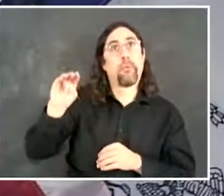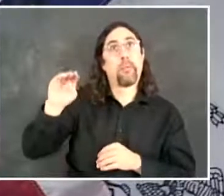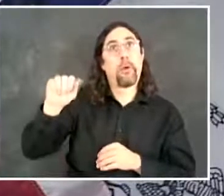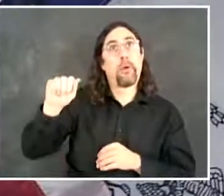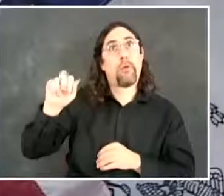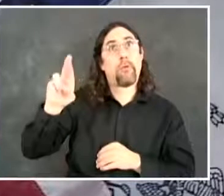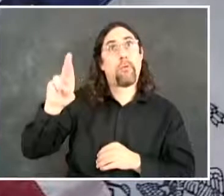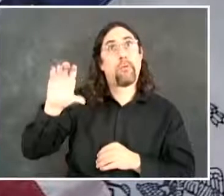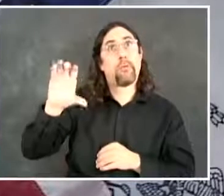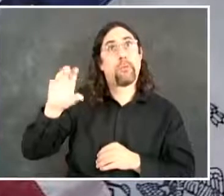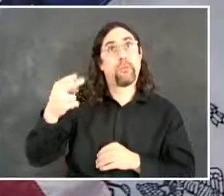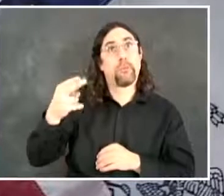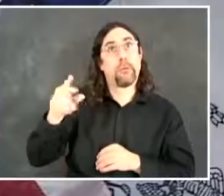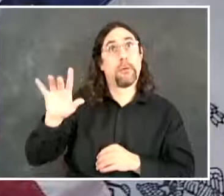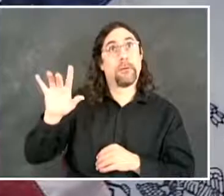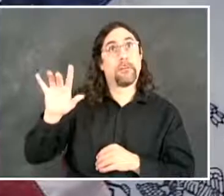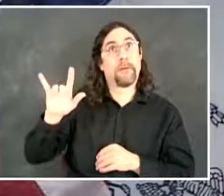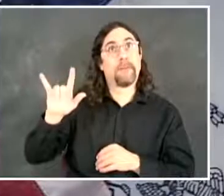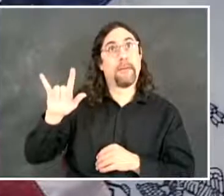to